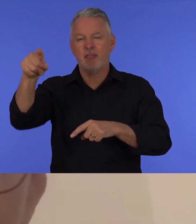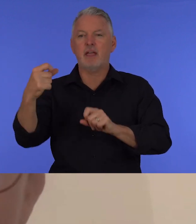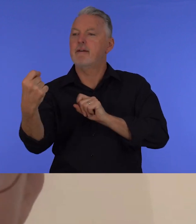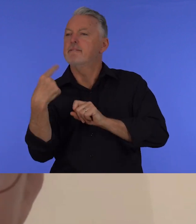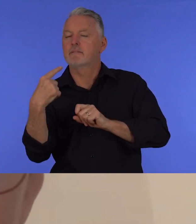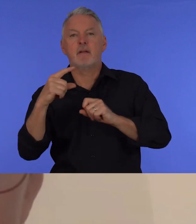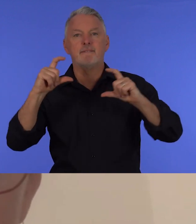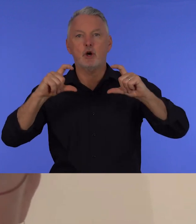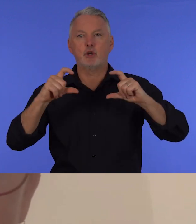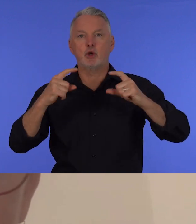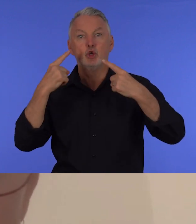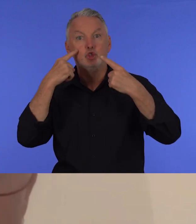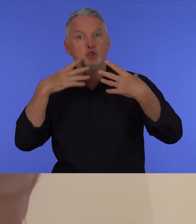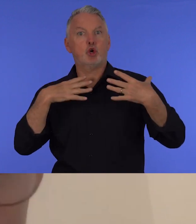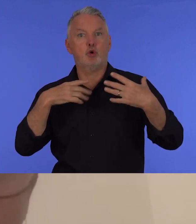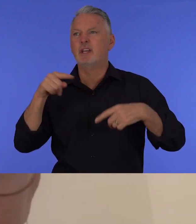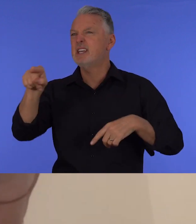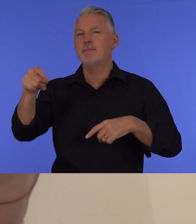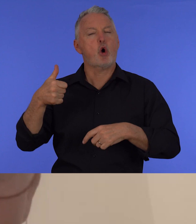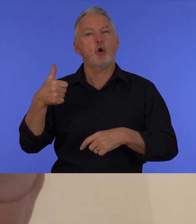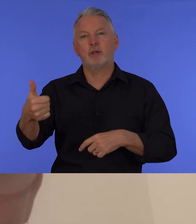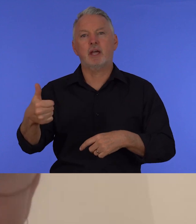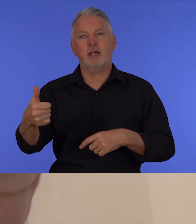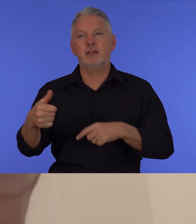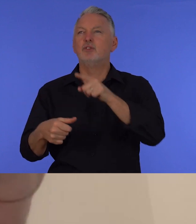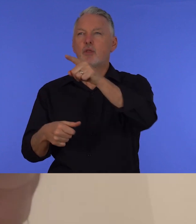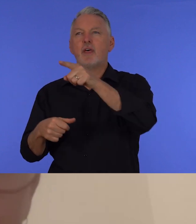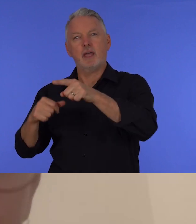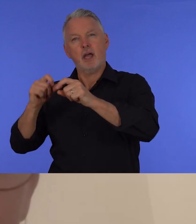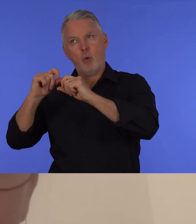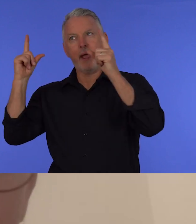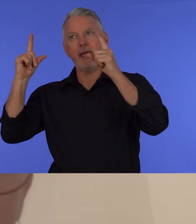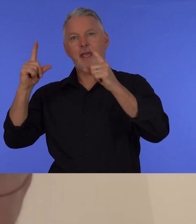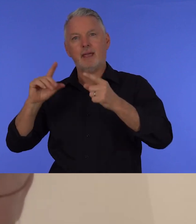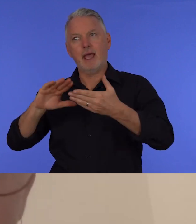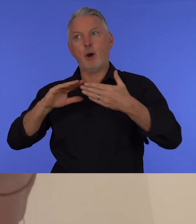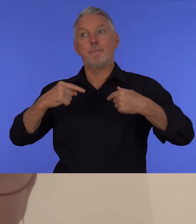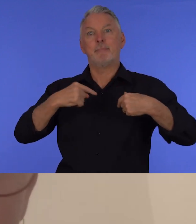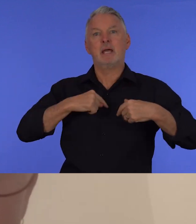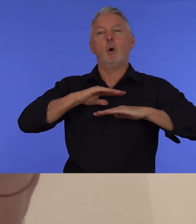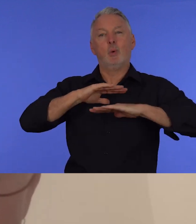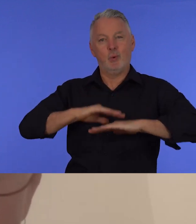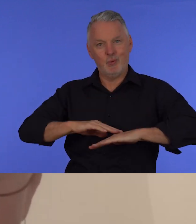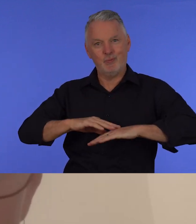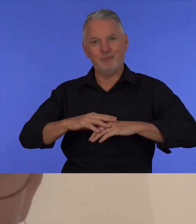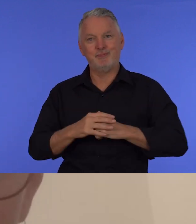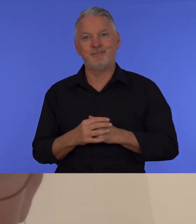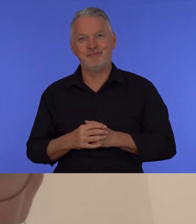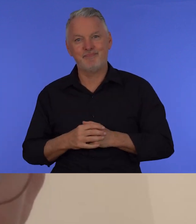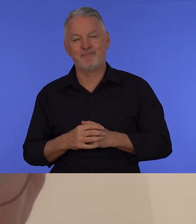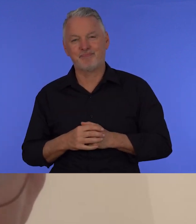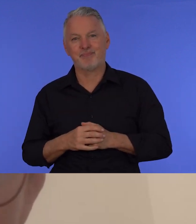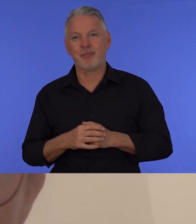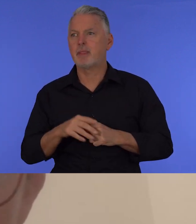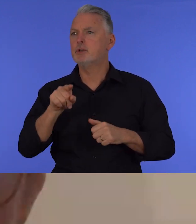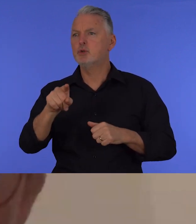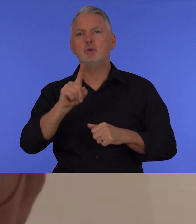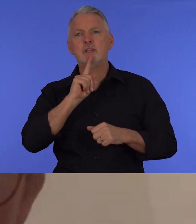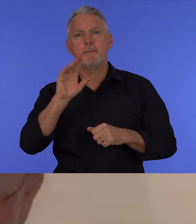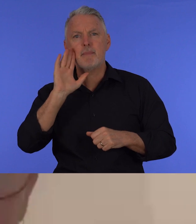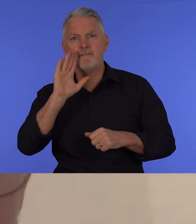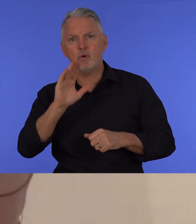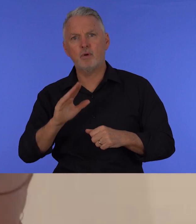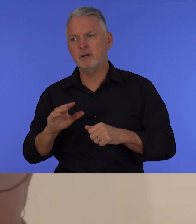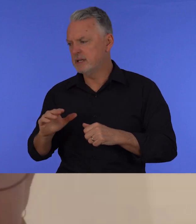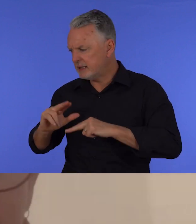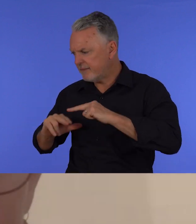there, just sort of as a little check-in to show me that he's doing well and okay. So they recognised that as well.